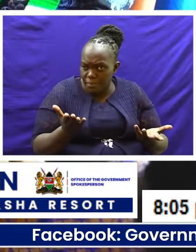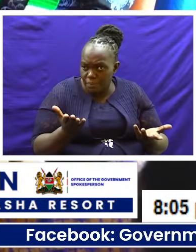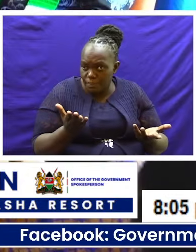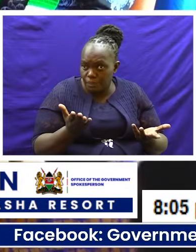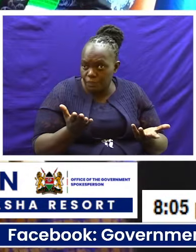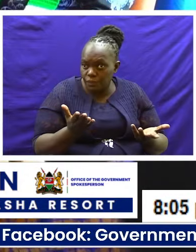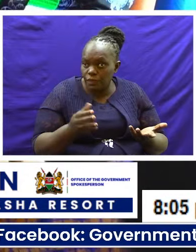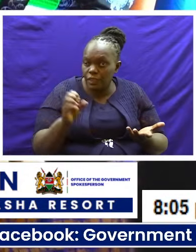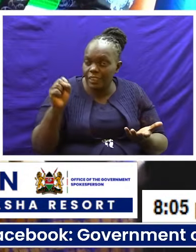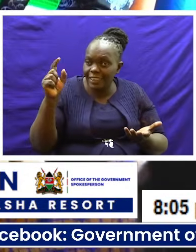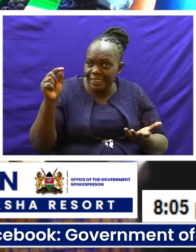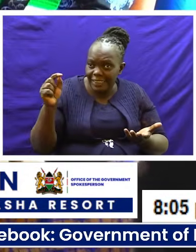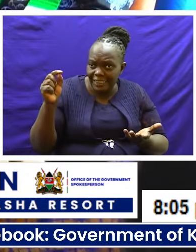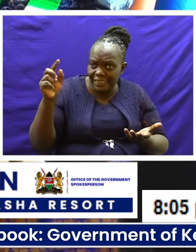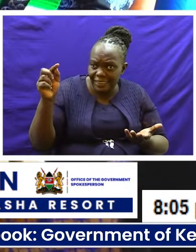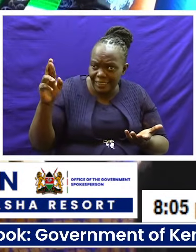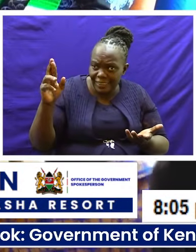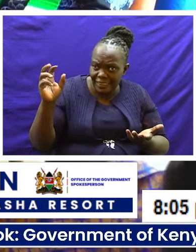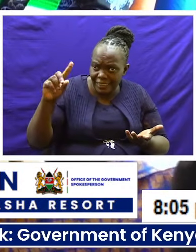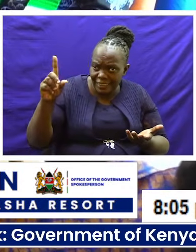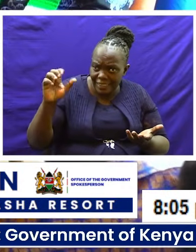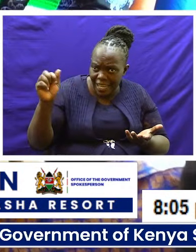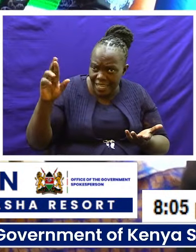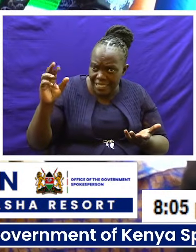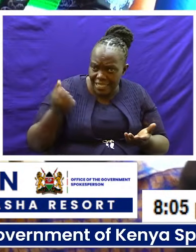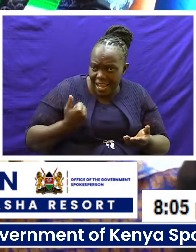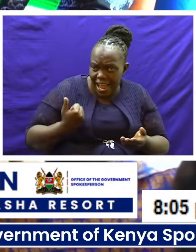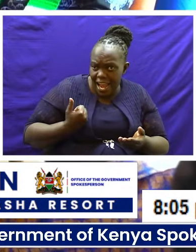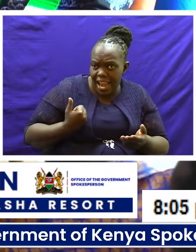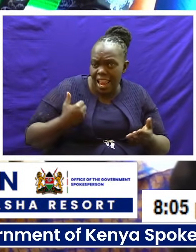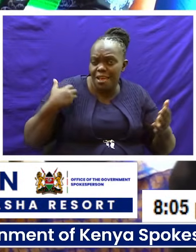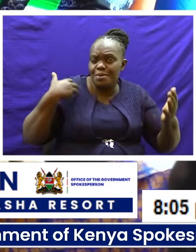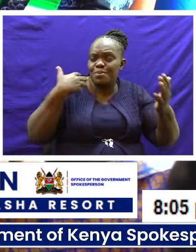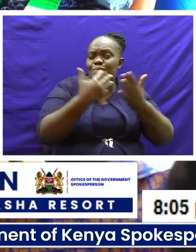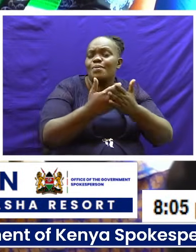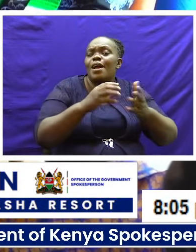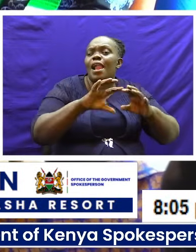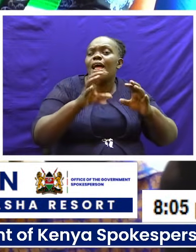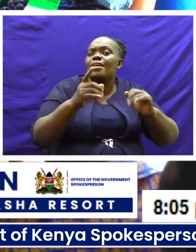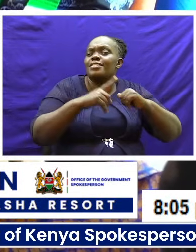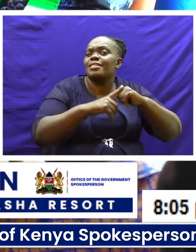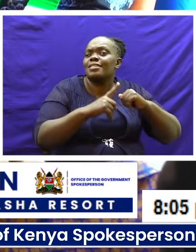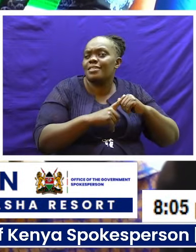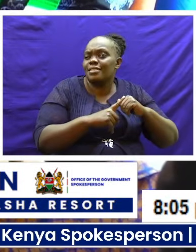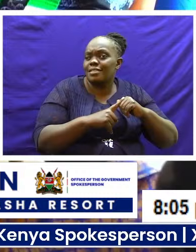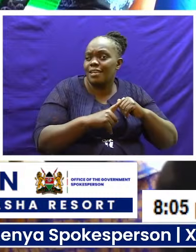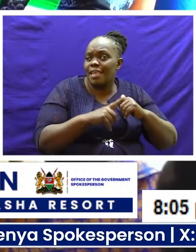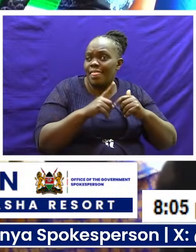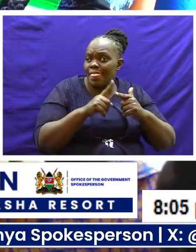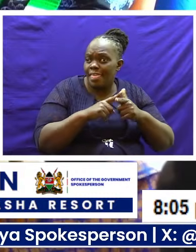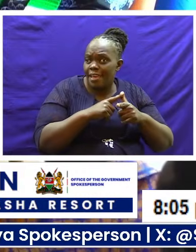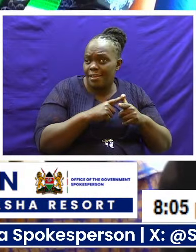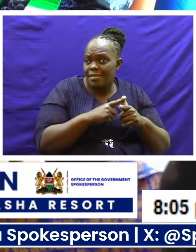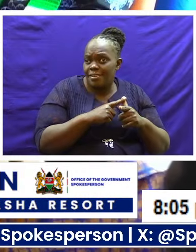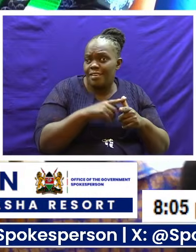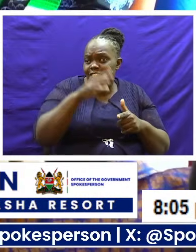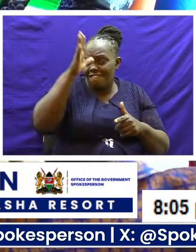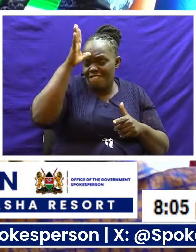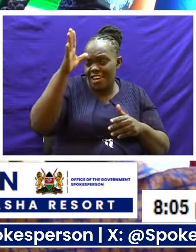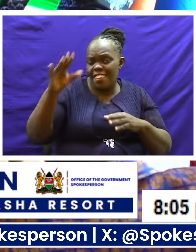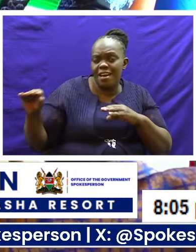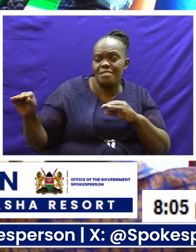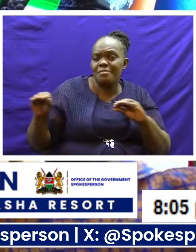St. Teresa's Girls up to standard 6. Then my father